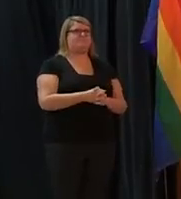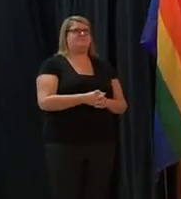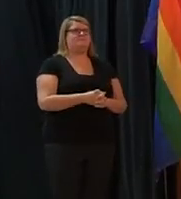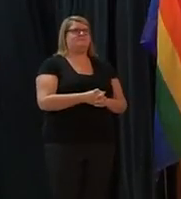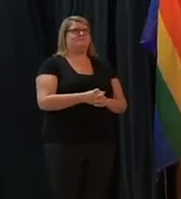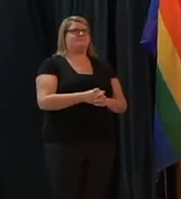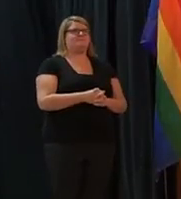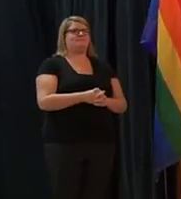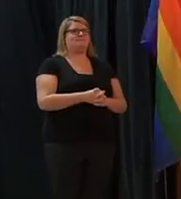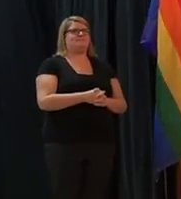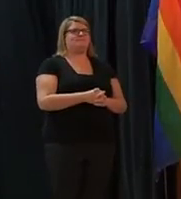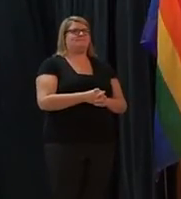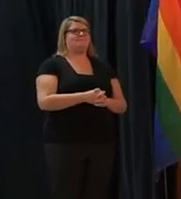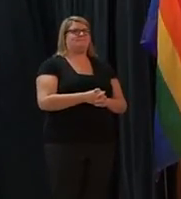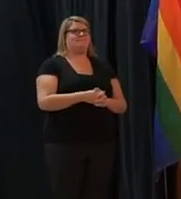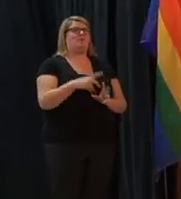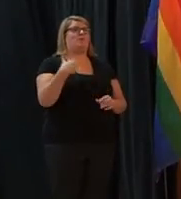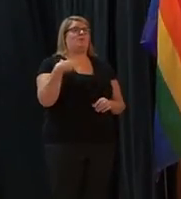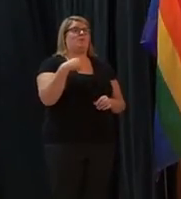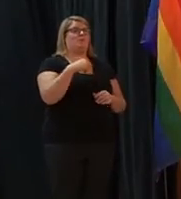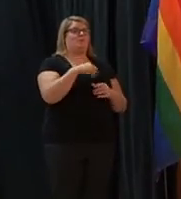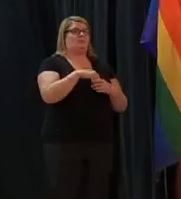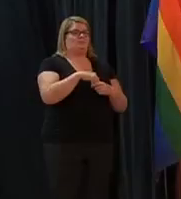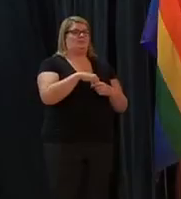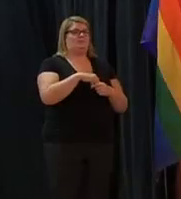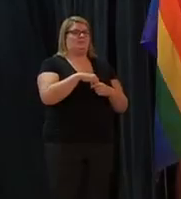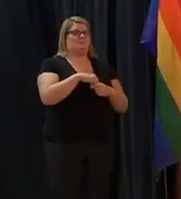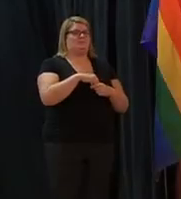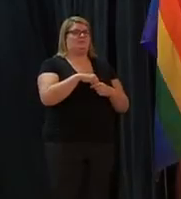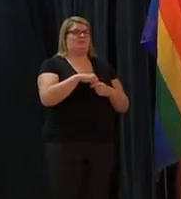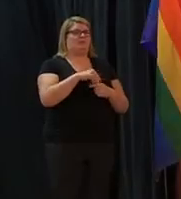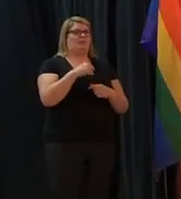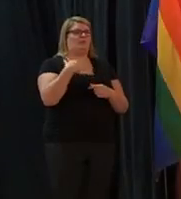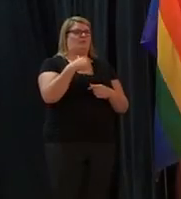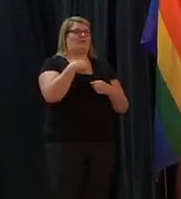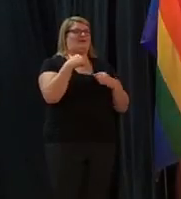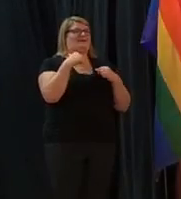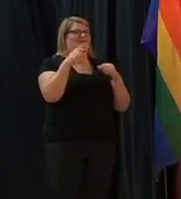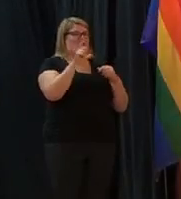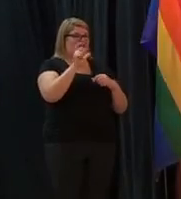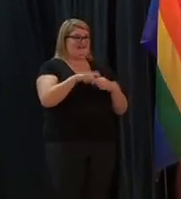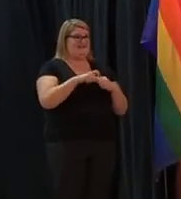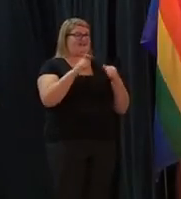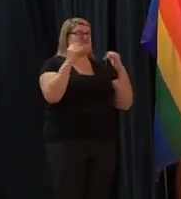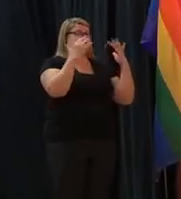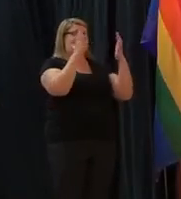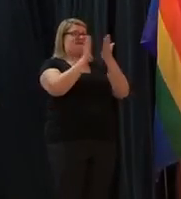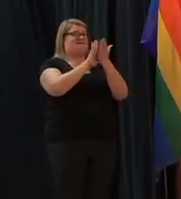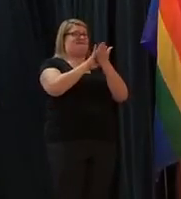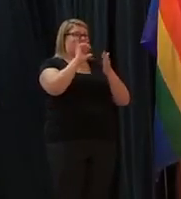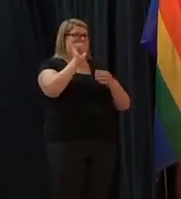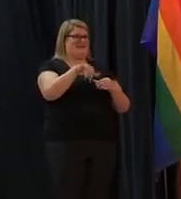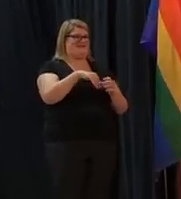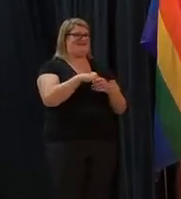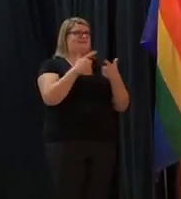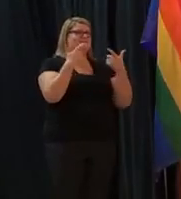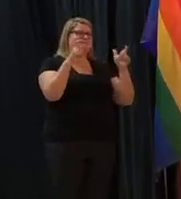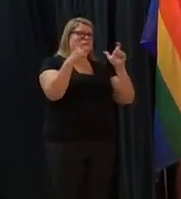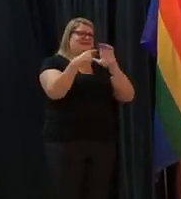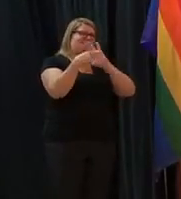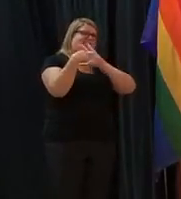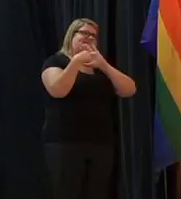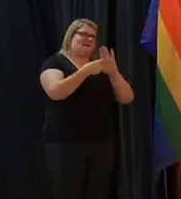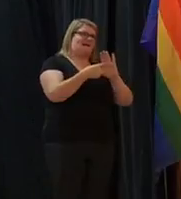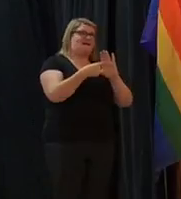In Italy, we cheered for that. It was a huge sign, okay? Of the fact